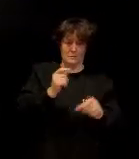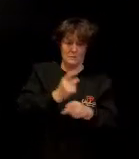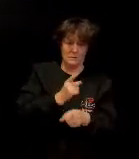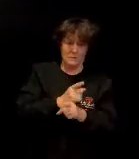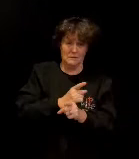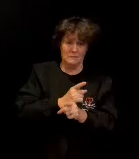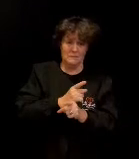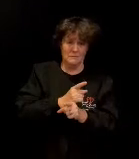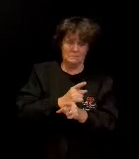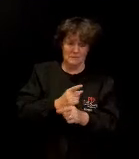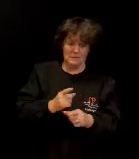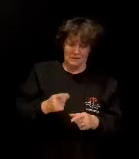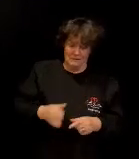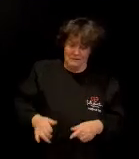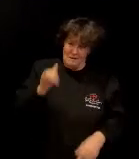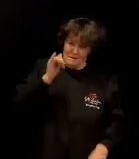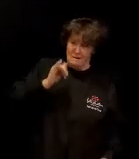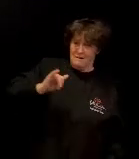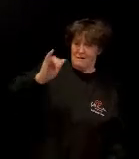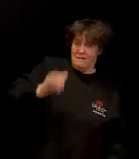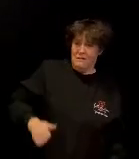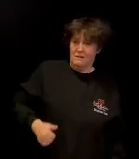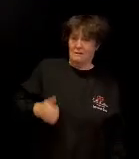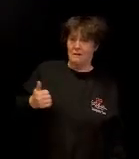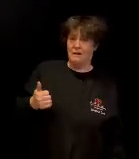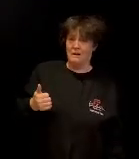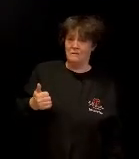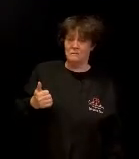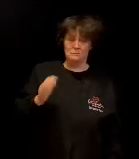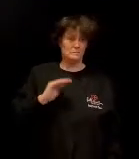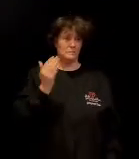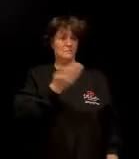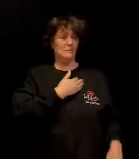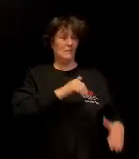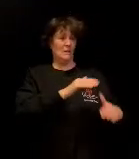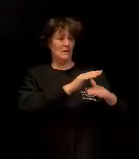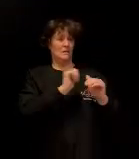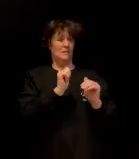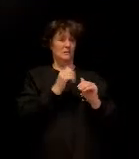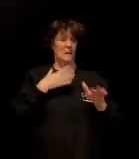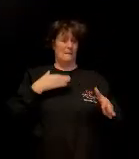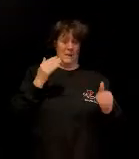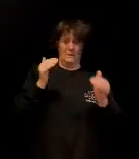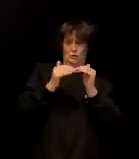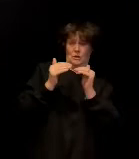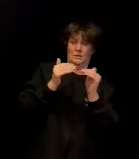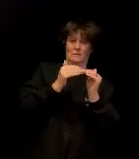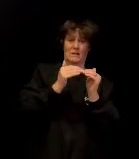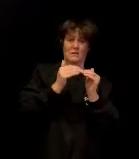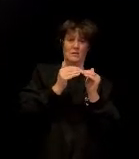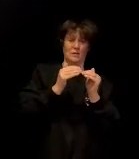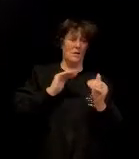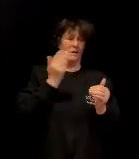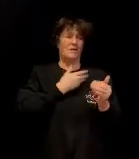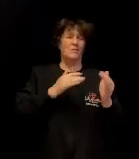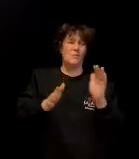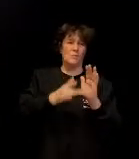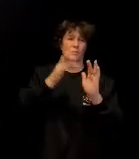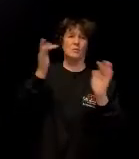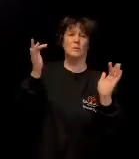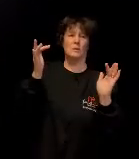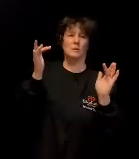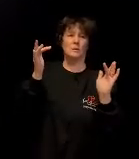It's eternal life. It's our call. It's our justification. It's our glory, amen? We